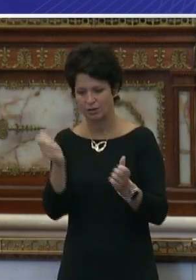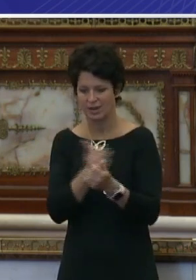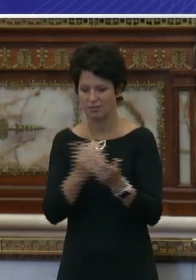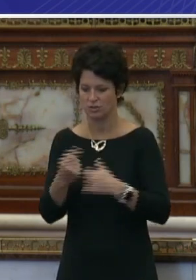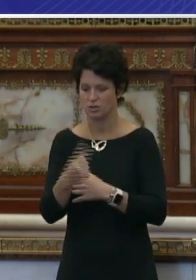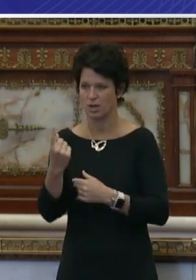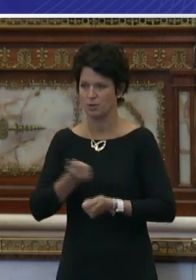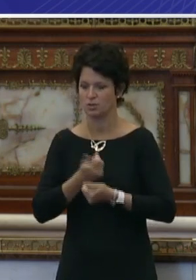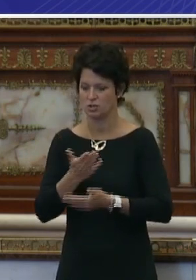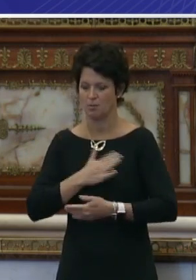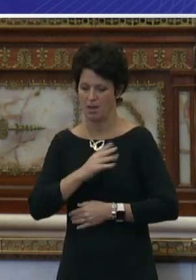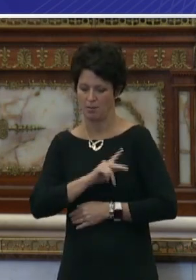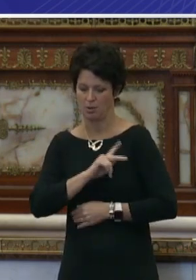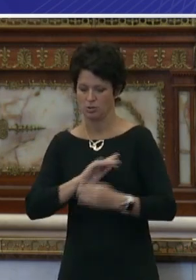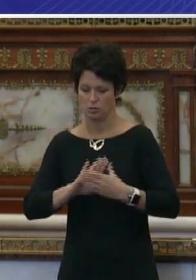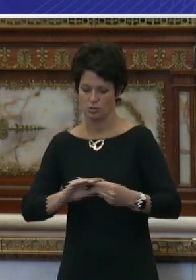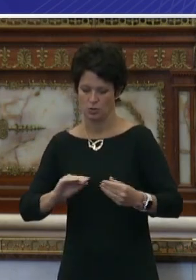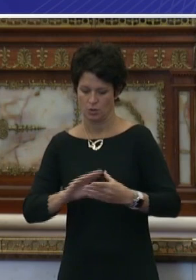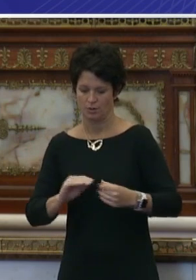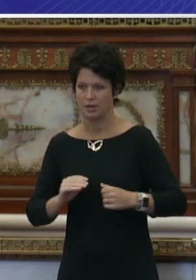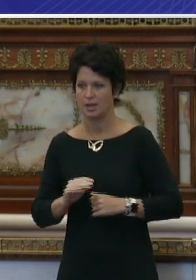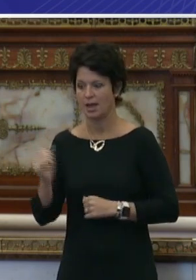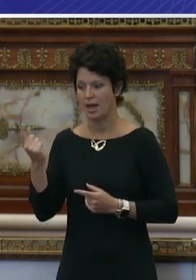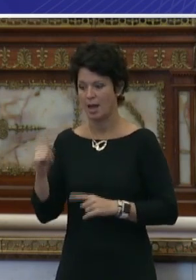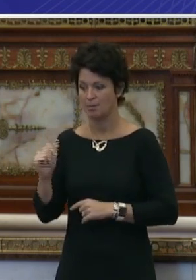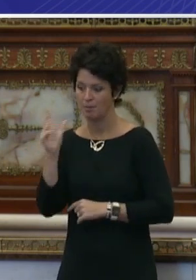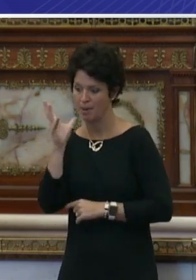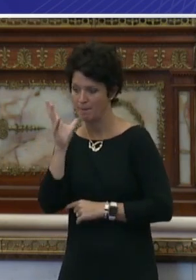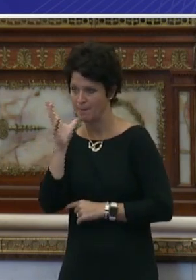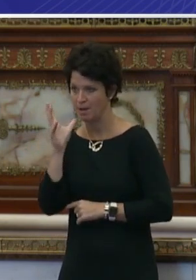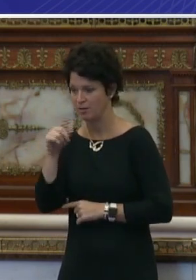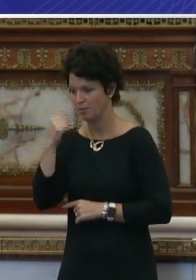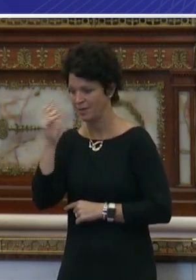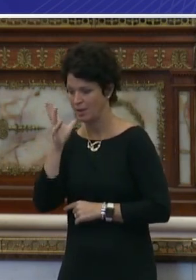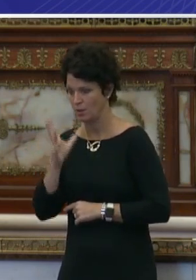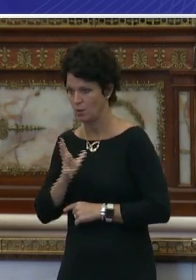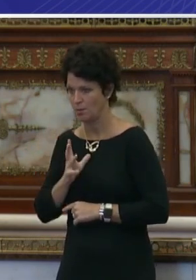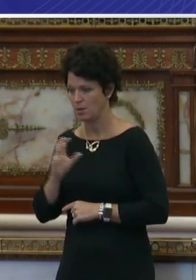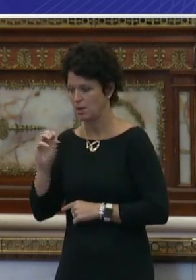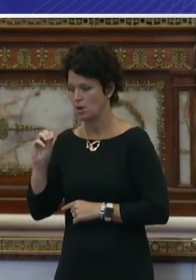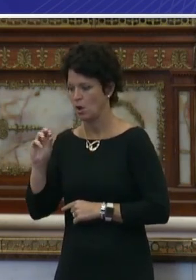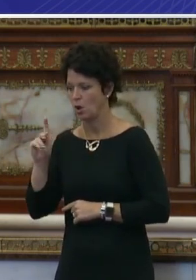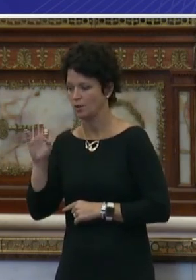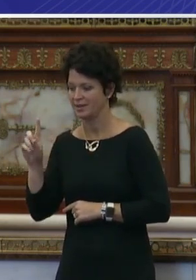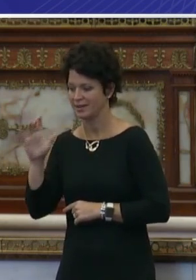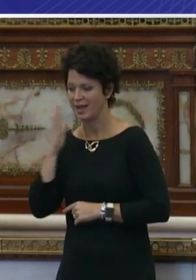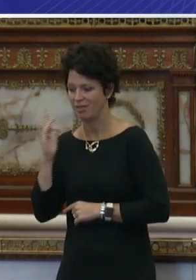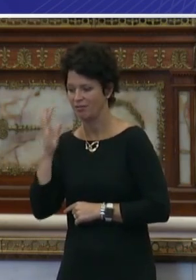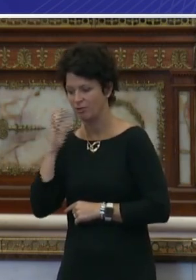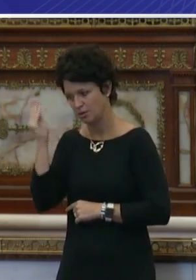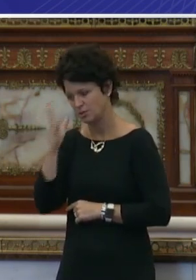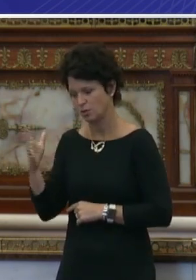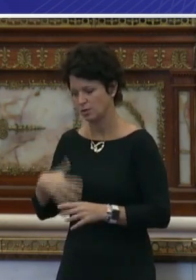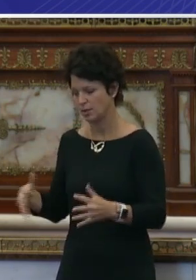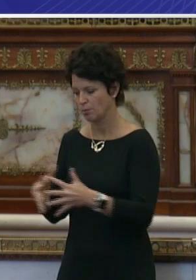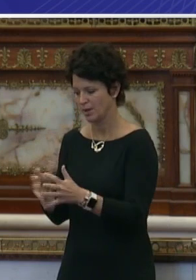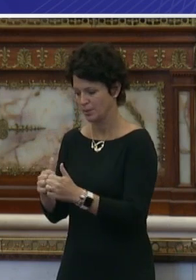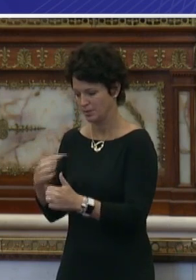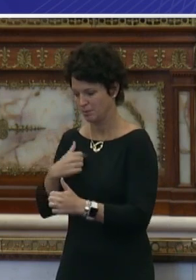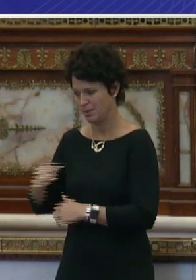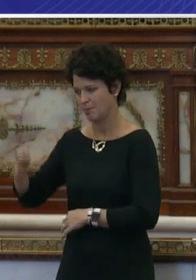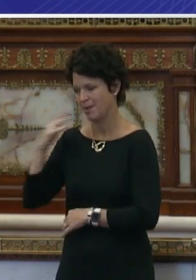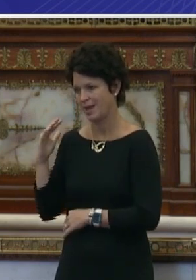just want to share my own personal story. When my mother, black woman in Oakland, California, found out that she was pregnant with me